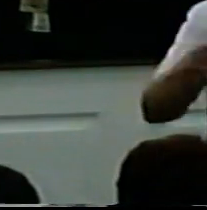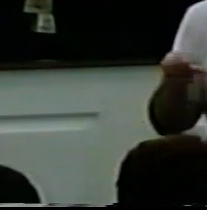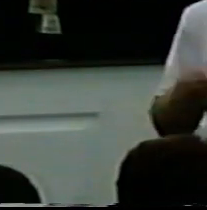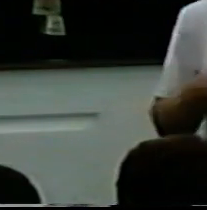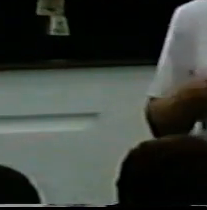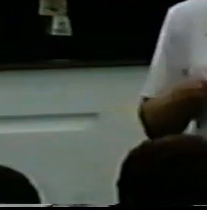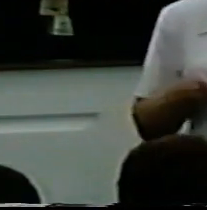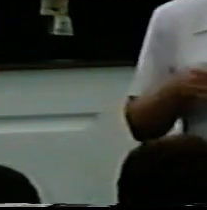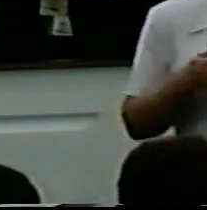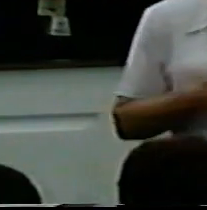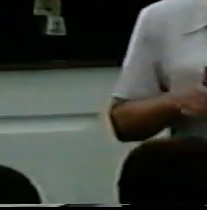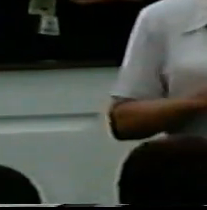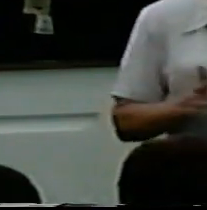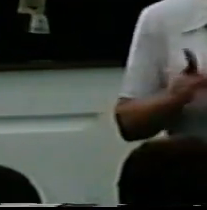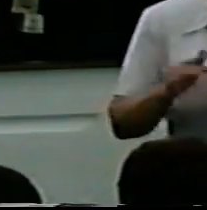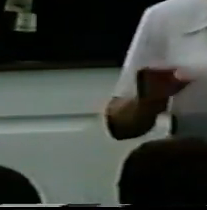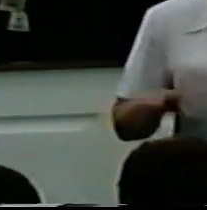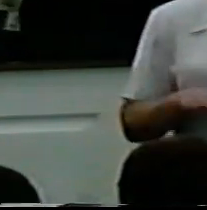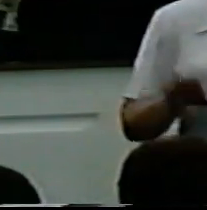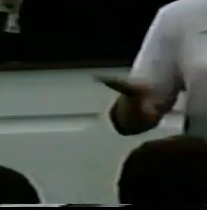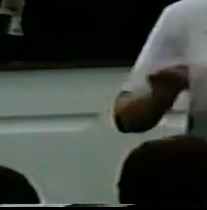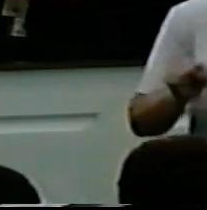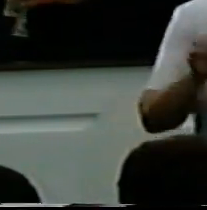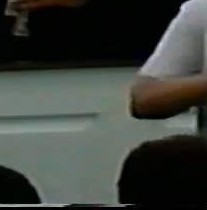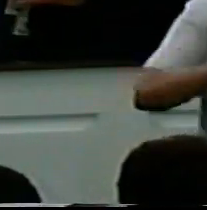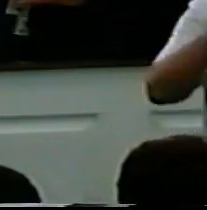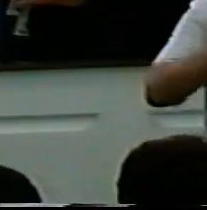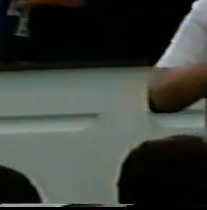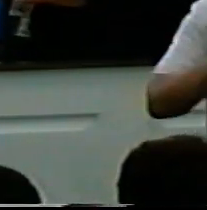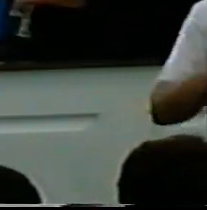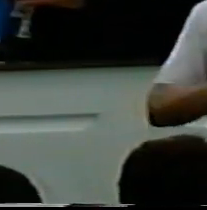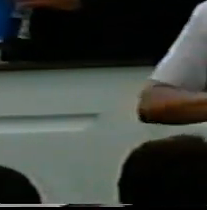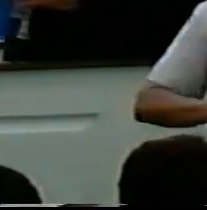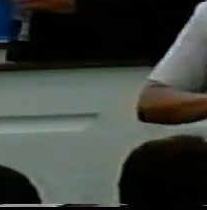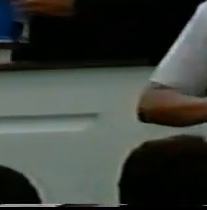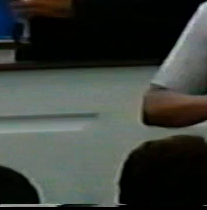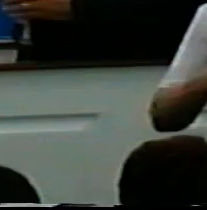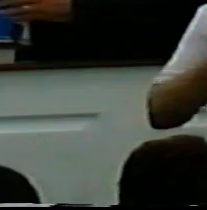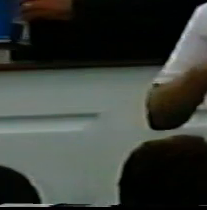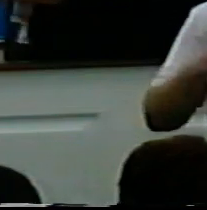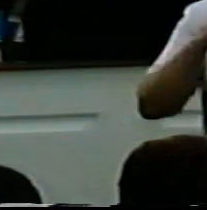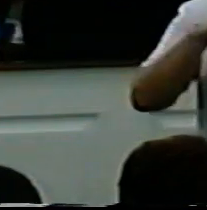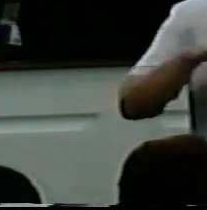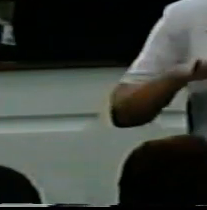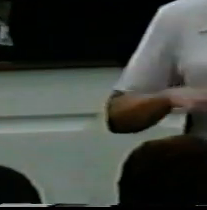forget what he done for me. He took me to Calvary, and he washed me whiter than snow.